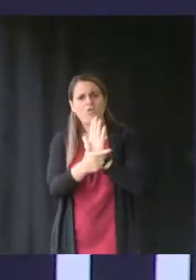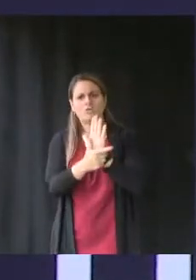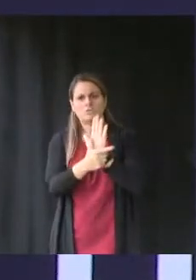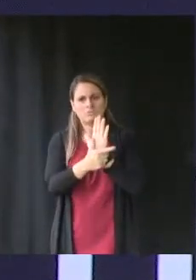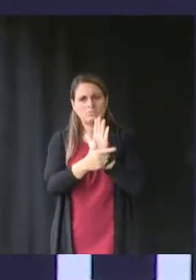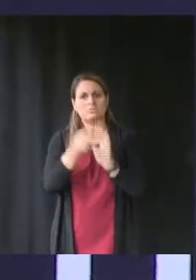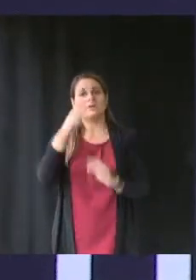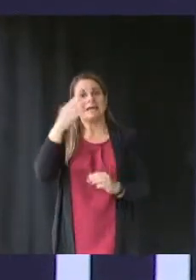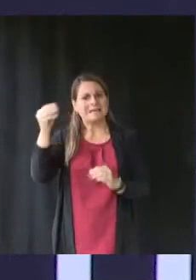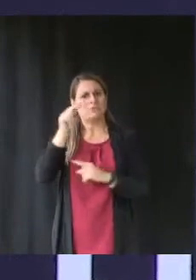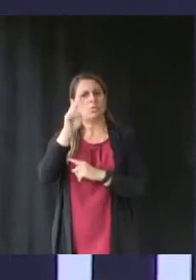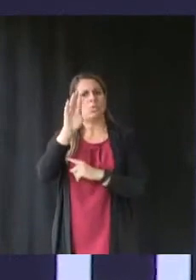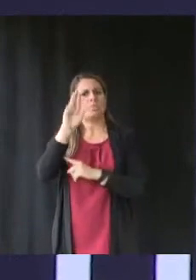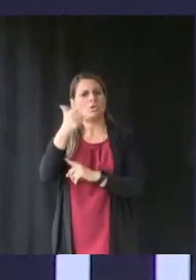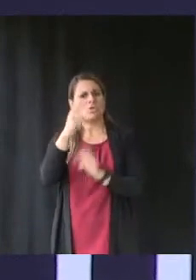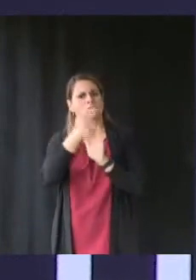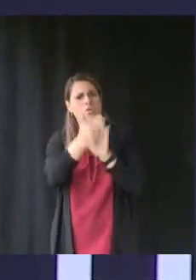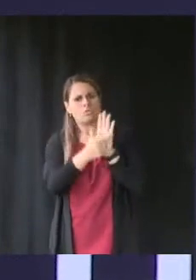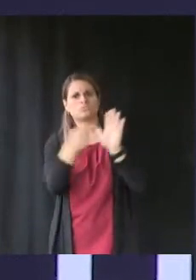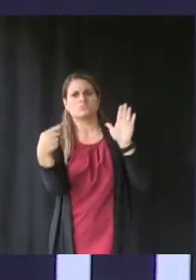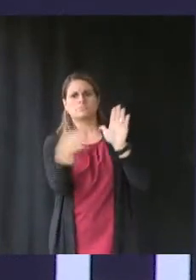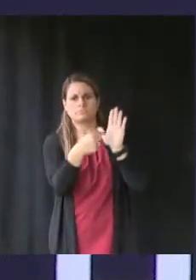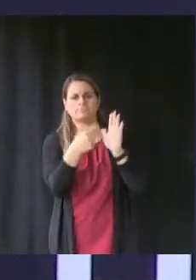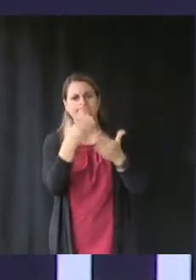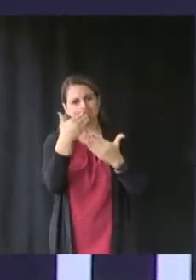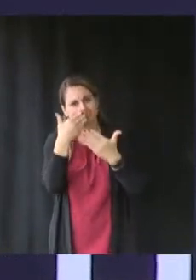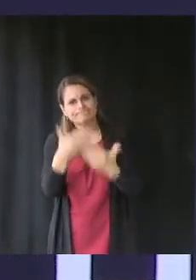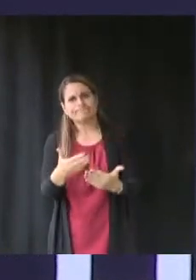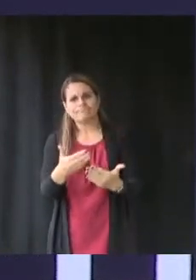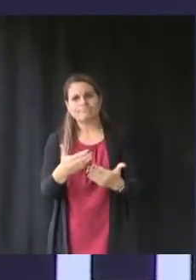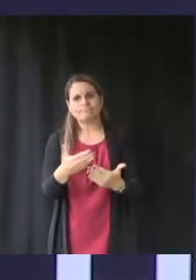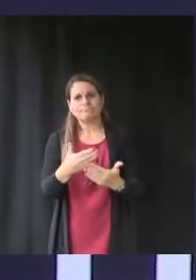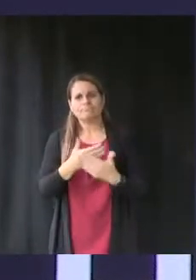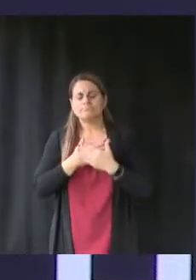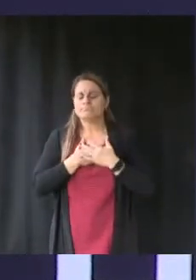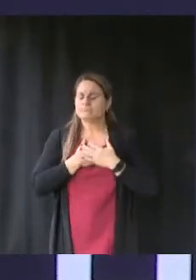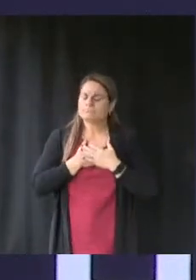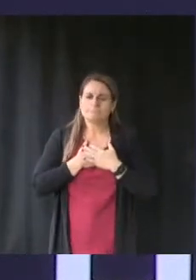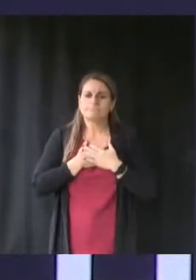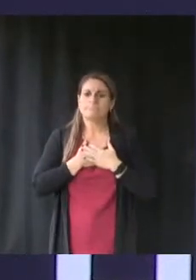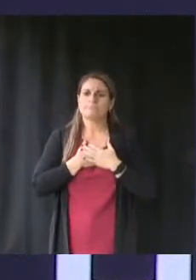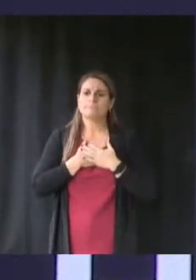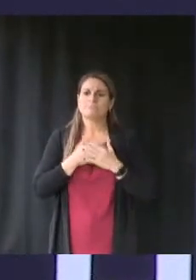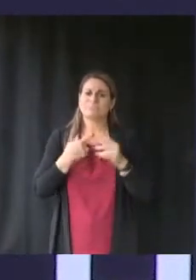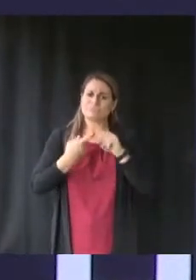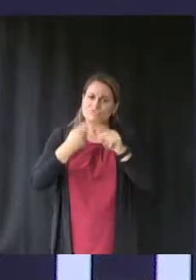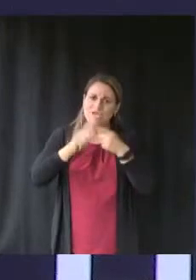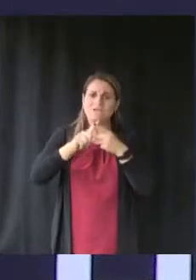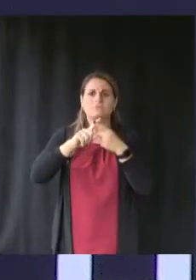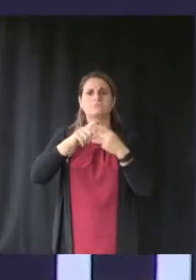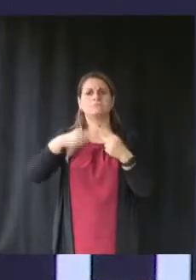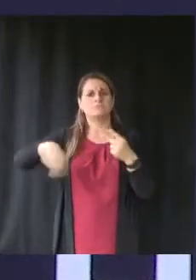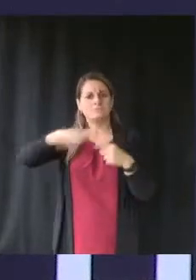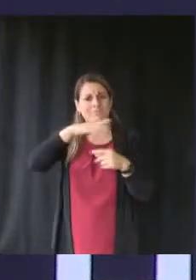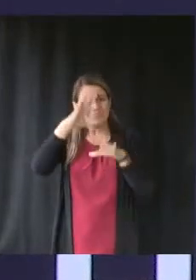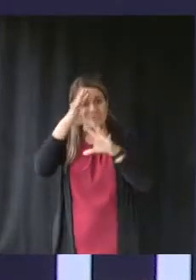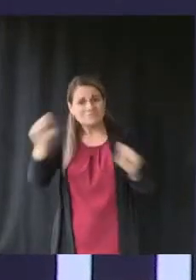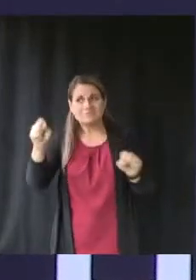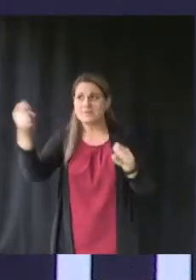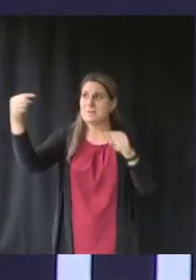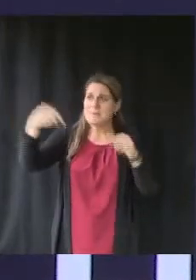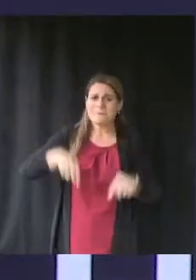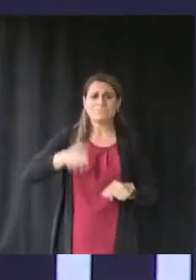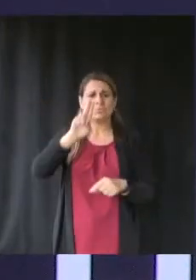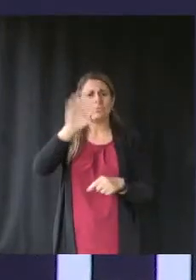ago. I am very grateful to my dear, dear friend, our president, for coming to Connecticut, for coming to our flagship